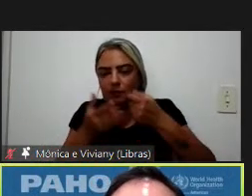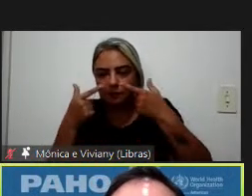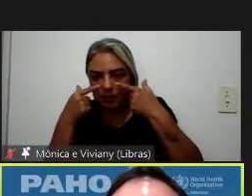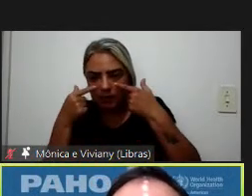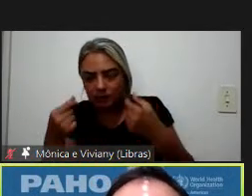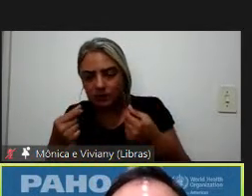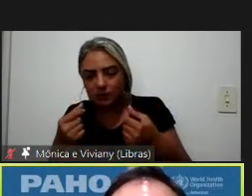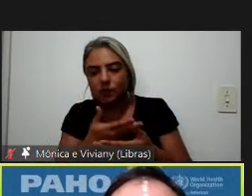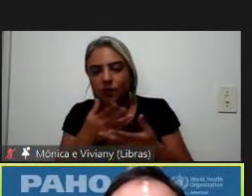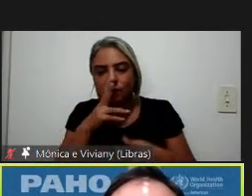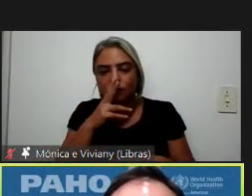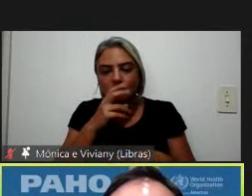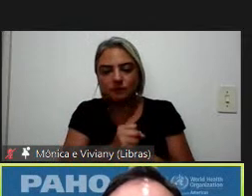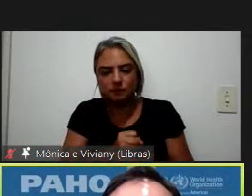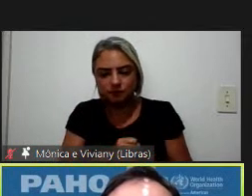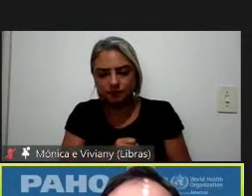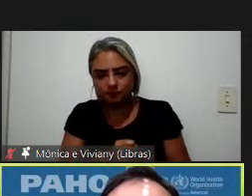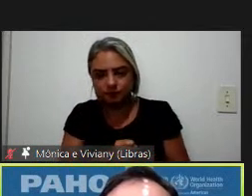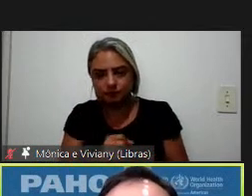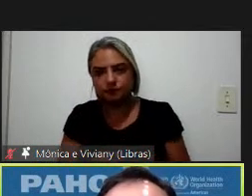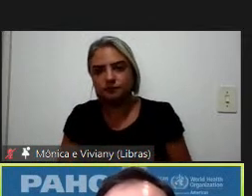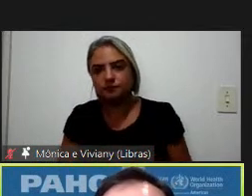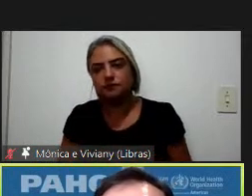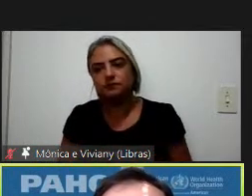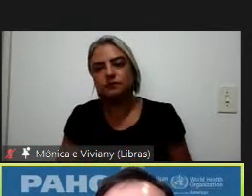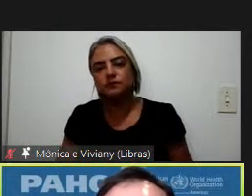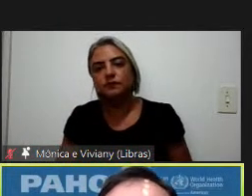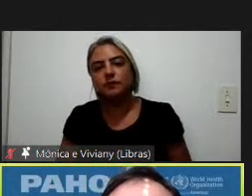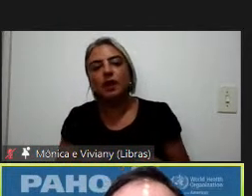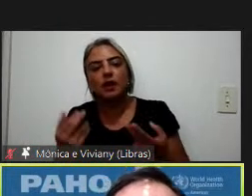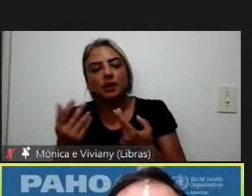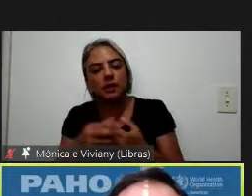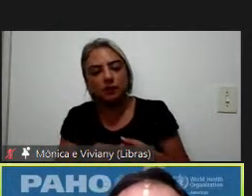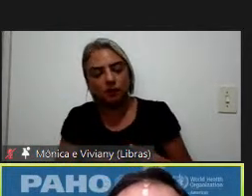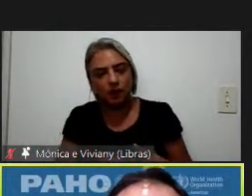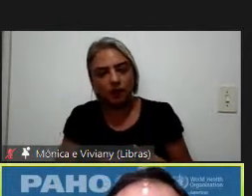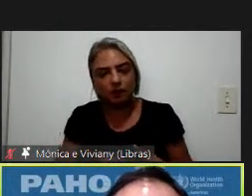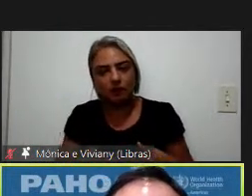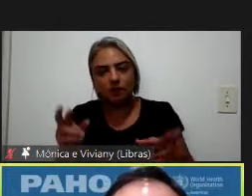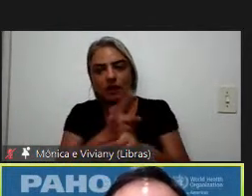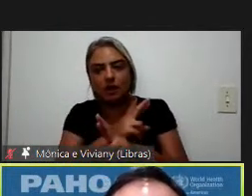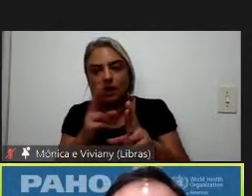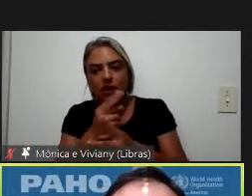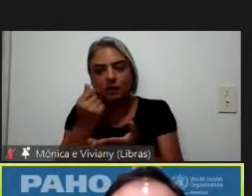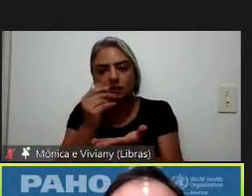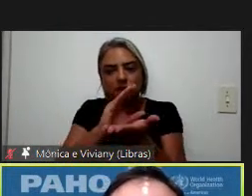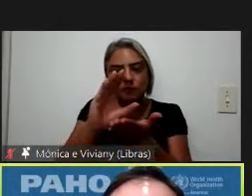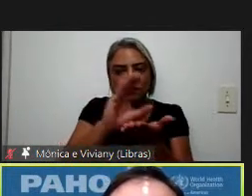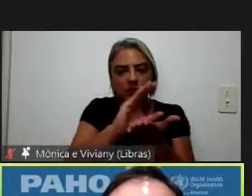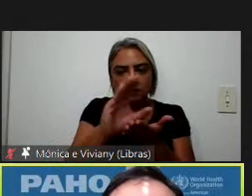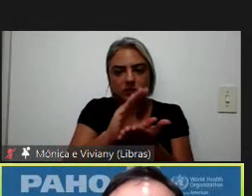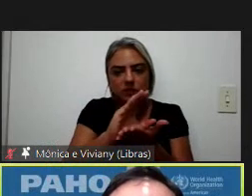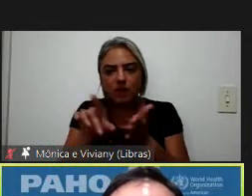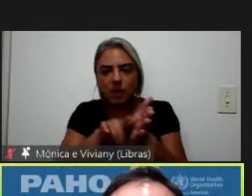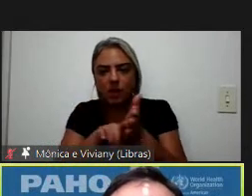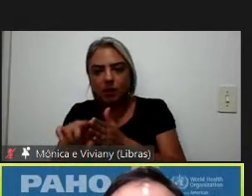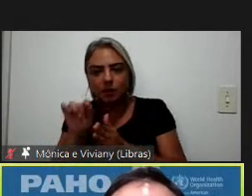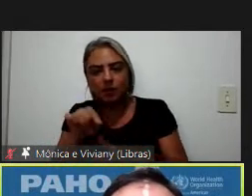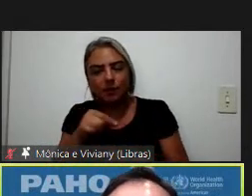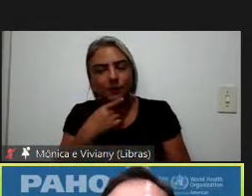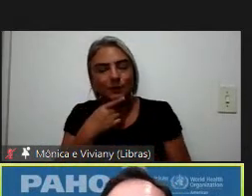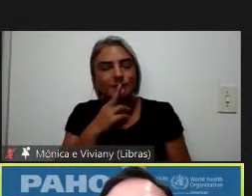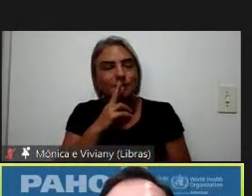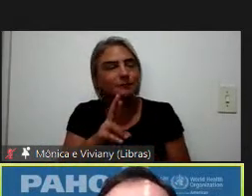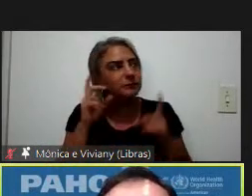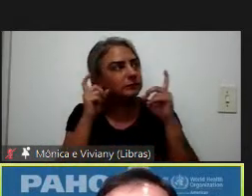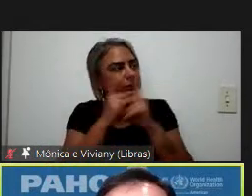this first level of attention when it is strengthened. In a similar way, in relation to financing, a